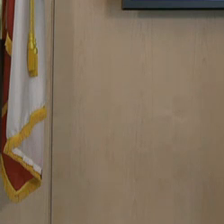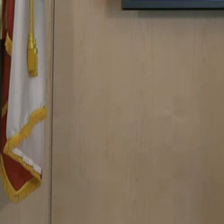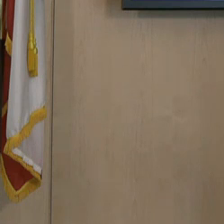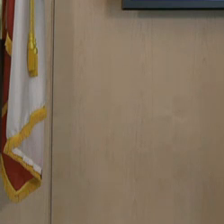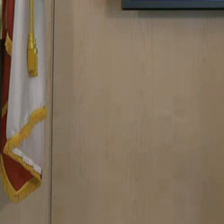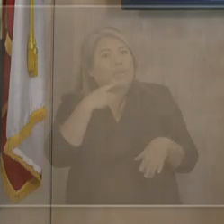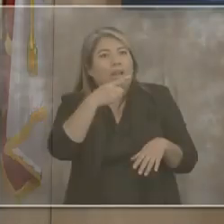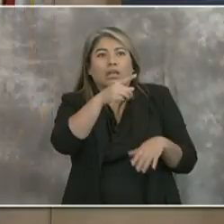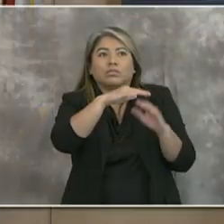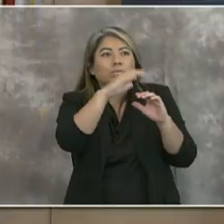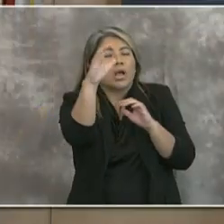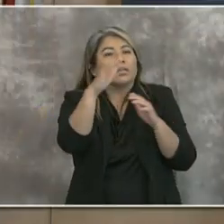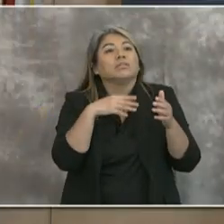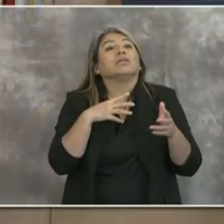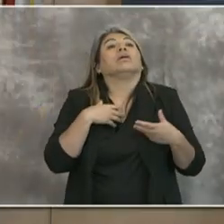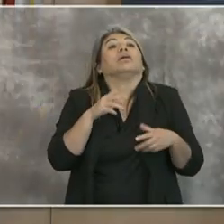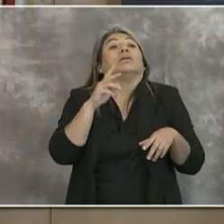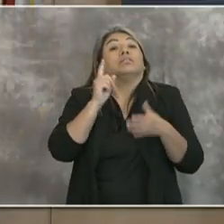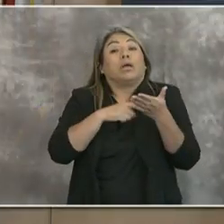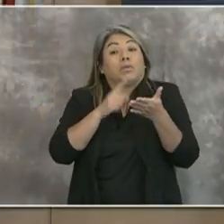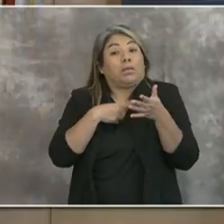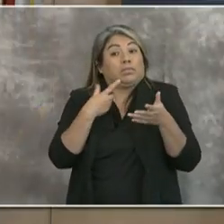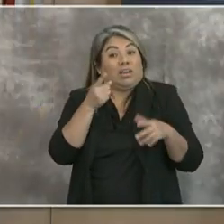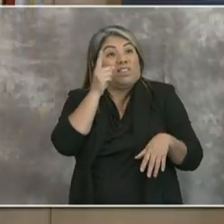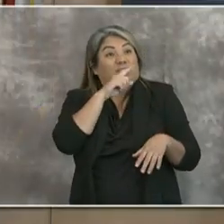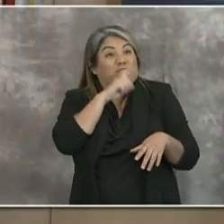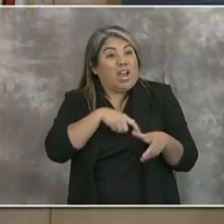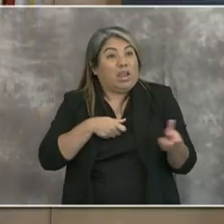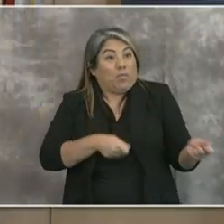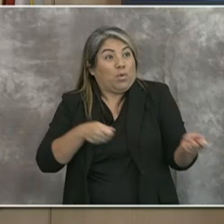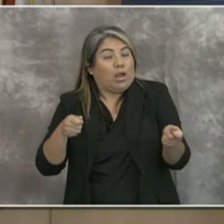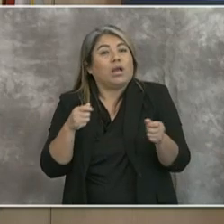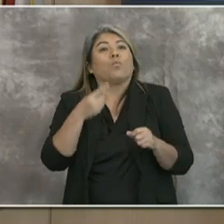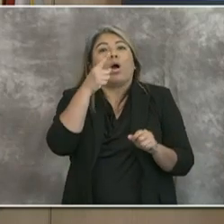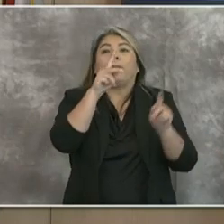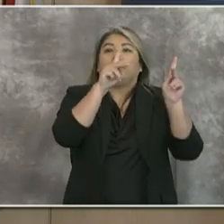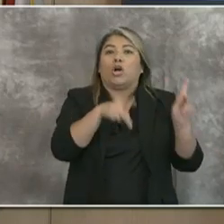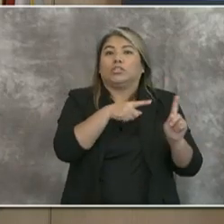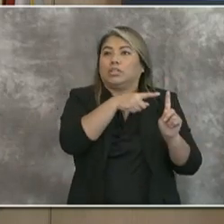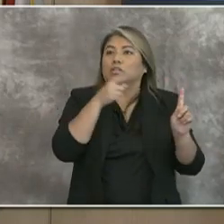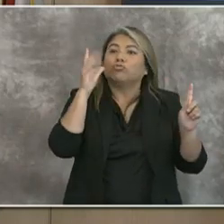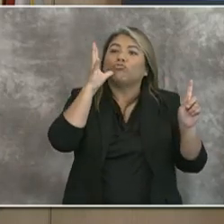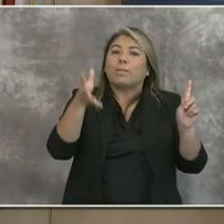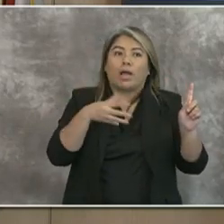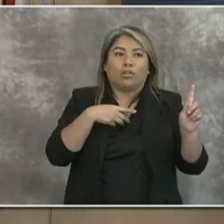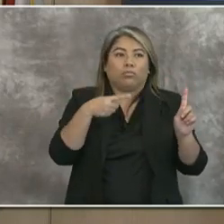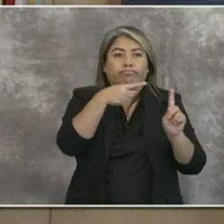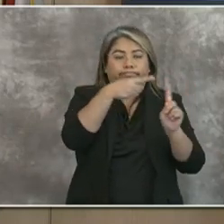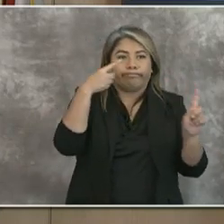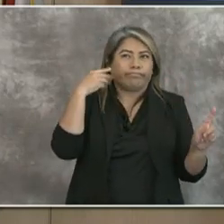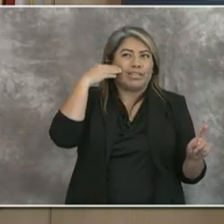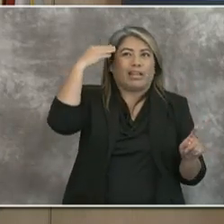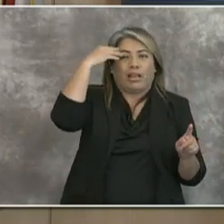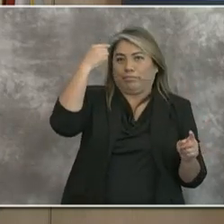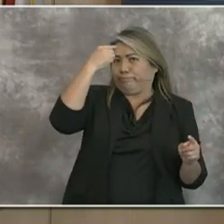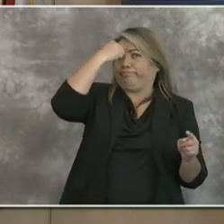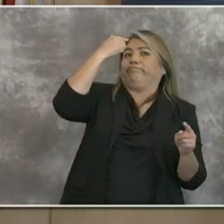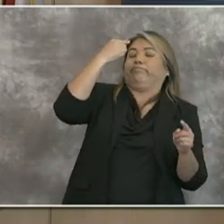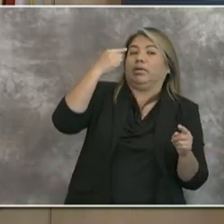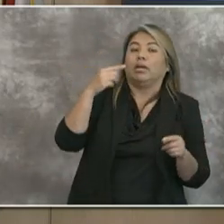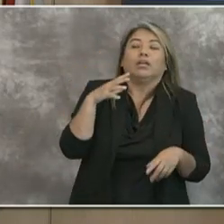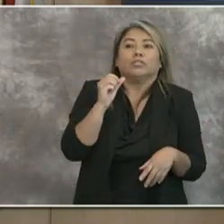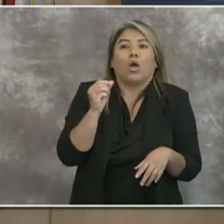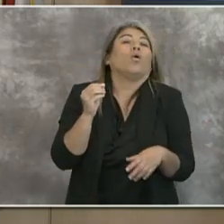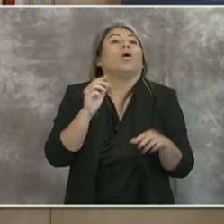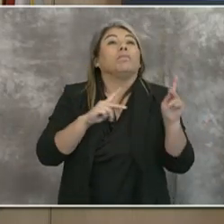were shot with rubber bullets. One person, a grandmother, who was shot in the head. They compared the use of force to that was used when